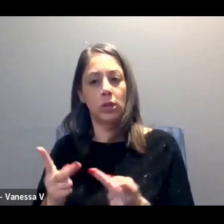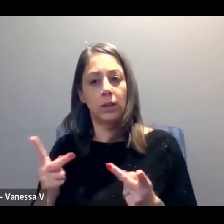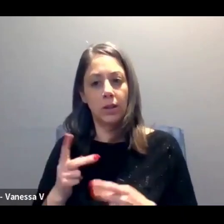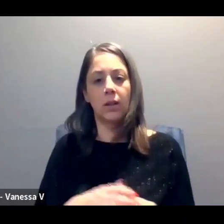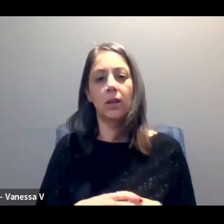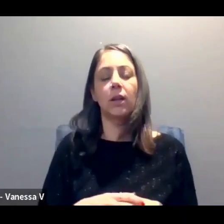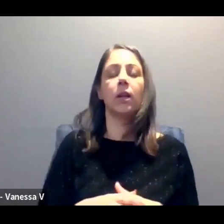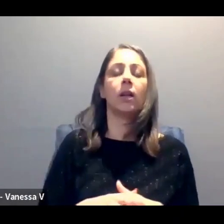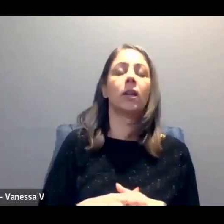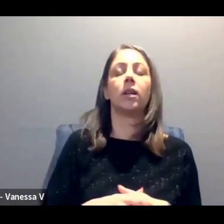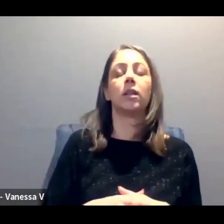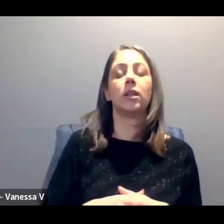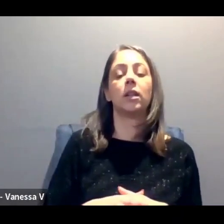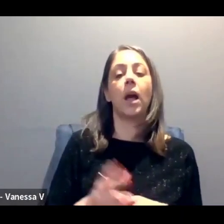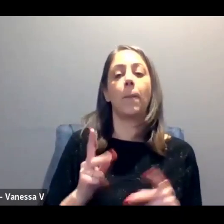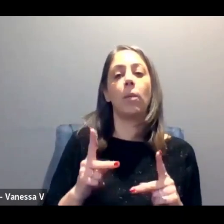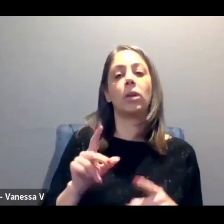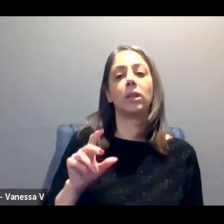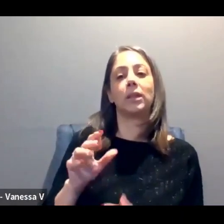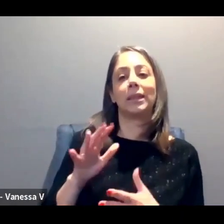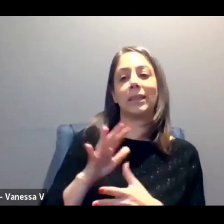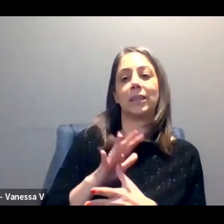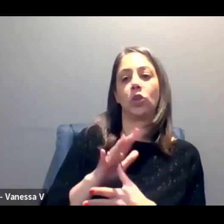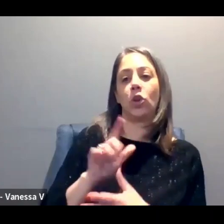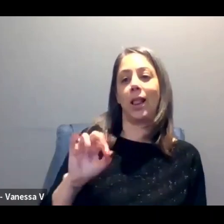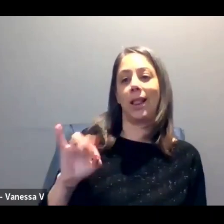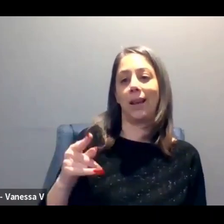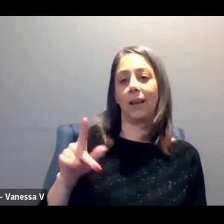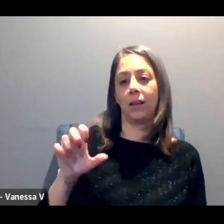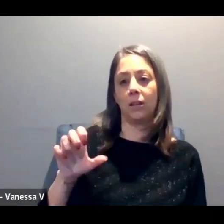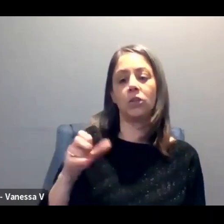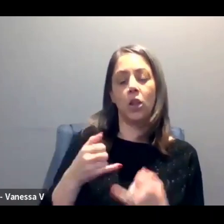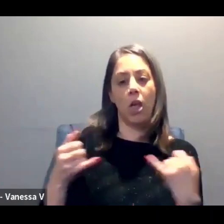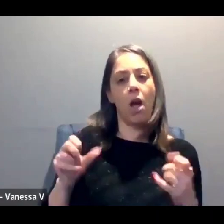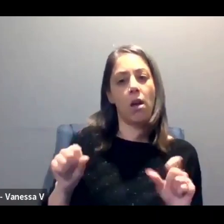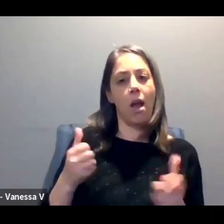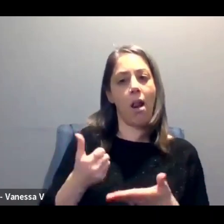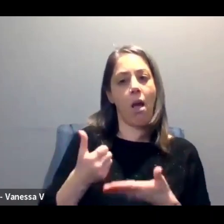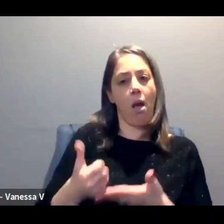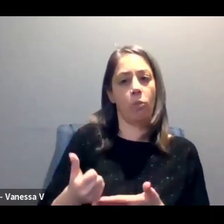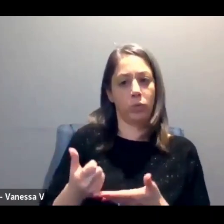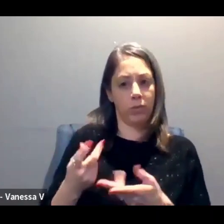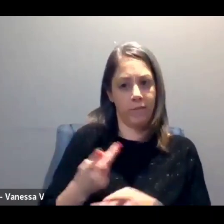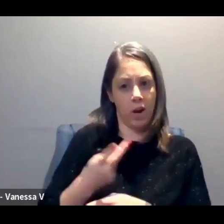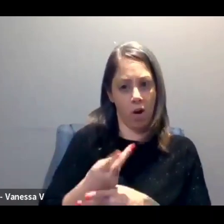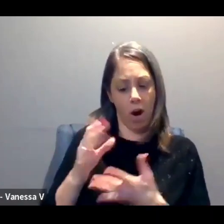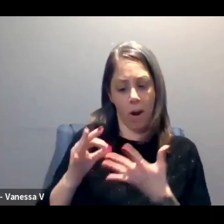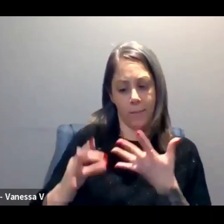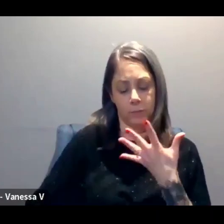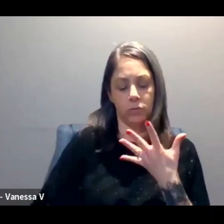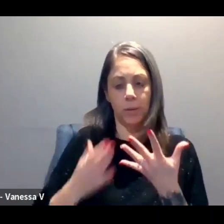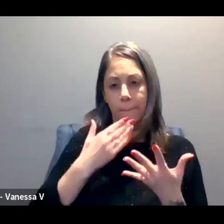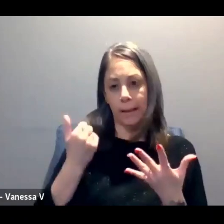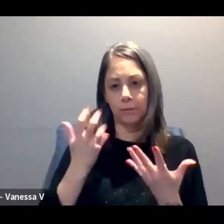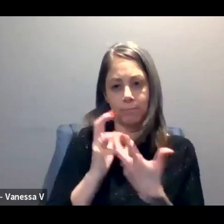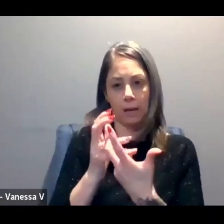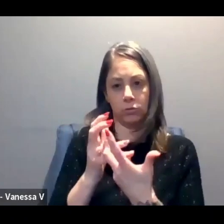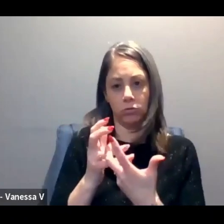Linkage Line can help you to compare those options so you can make the best choice that fits your needs. Next.